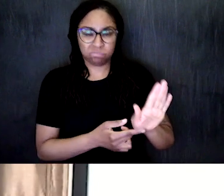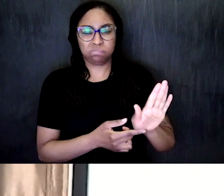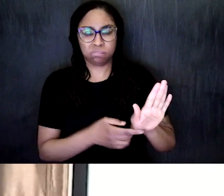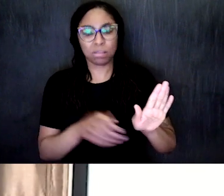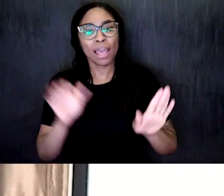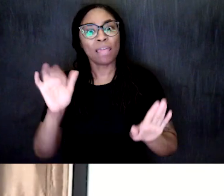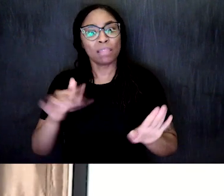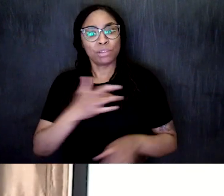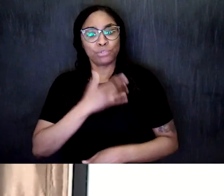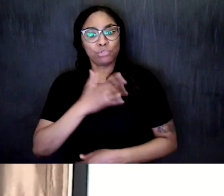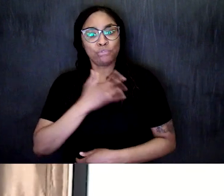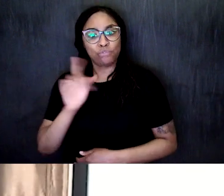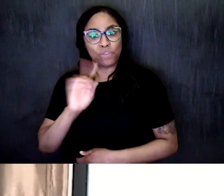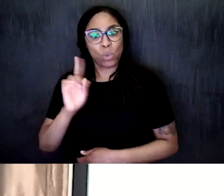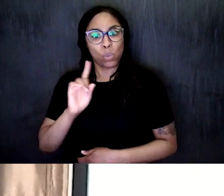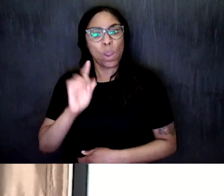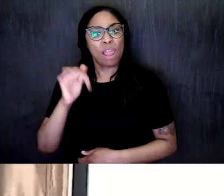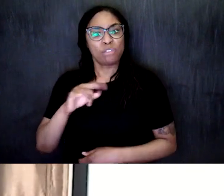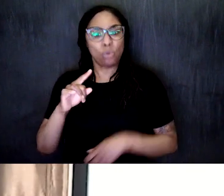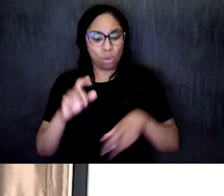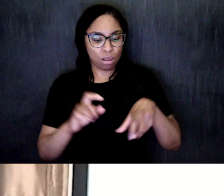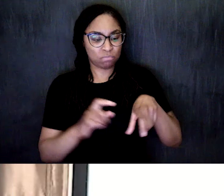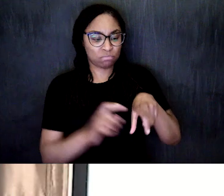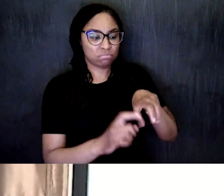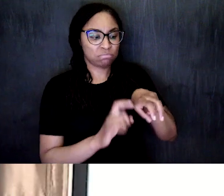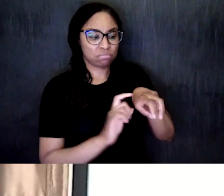your thigh muscles and your abdominals.